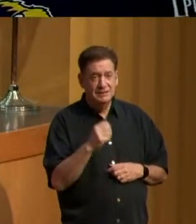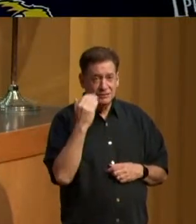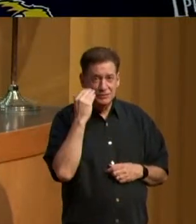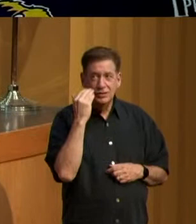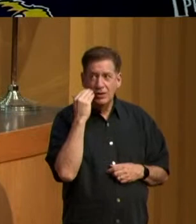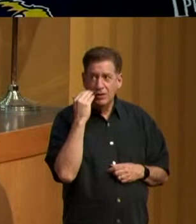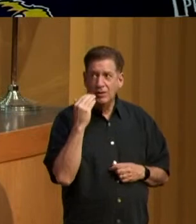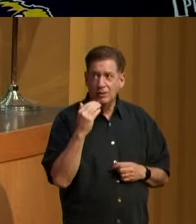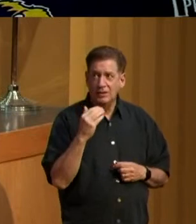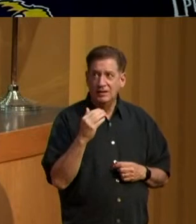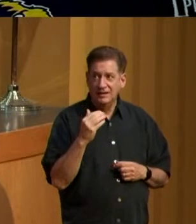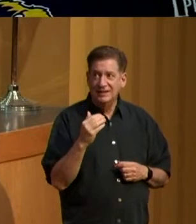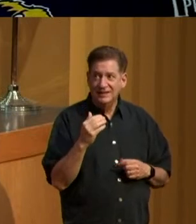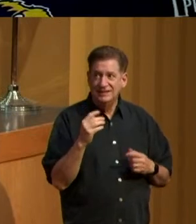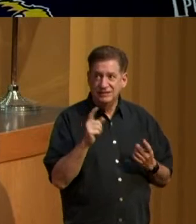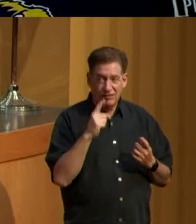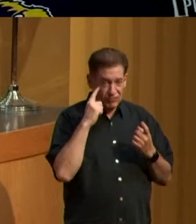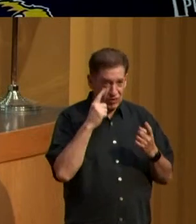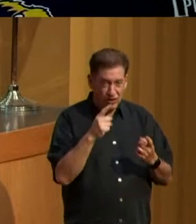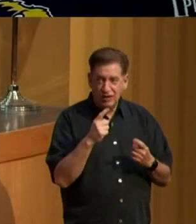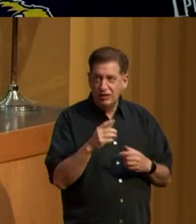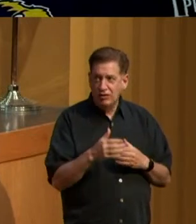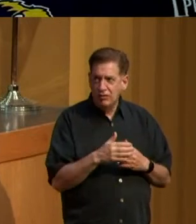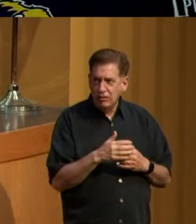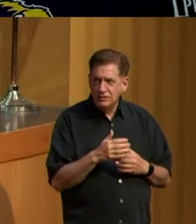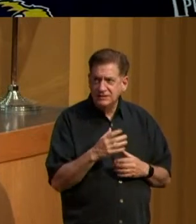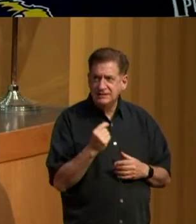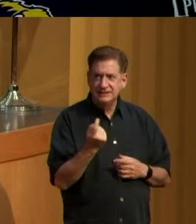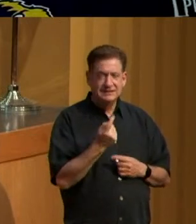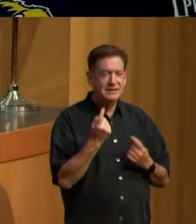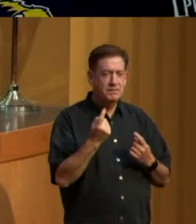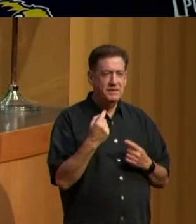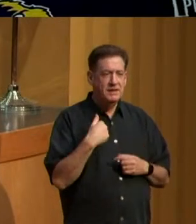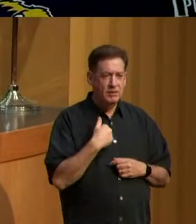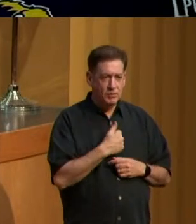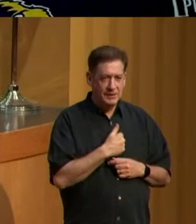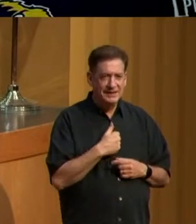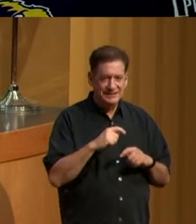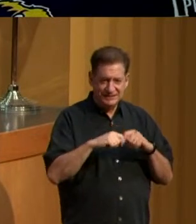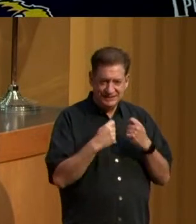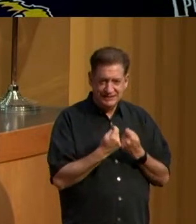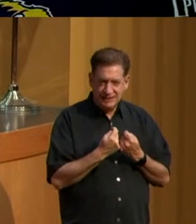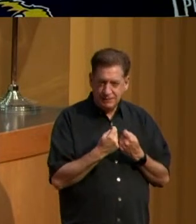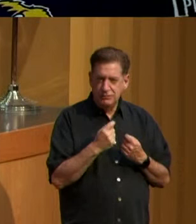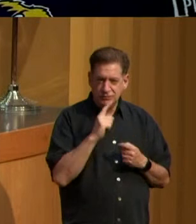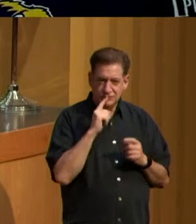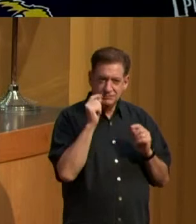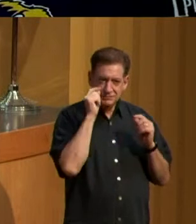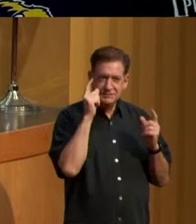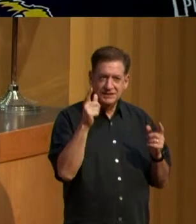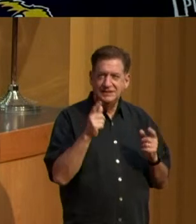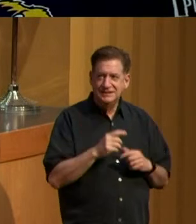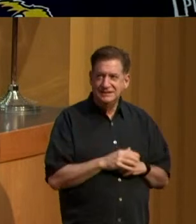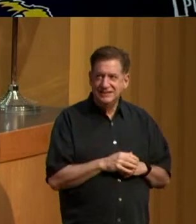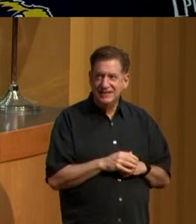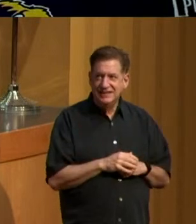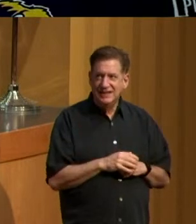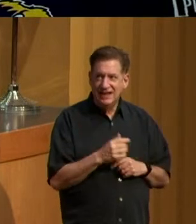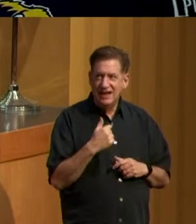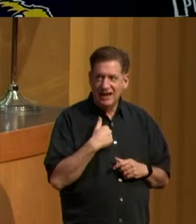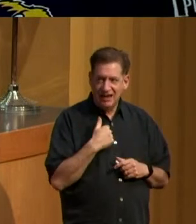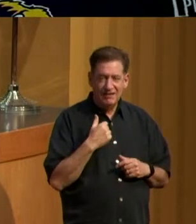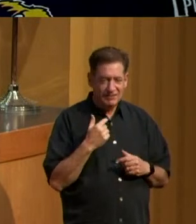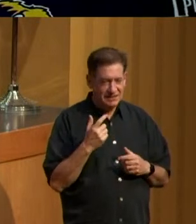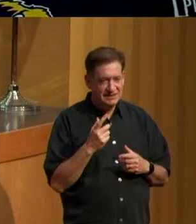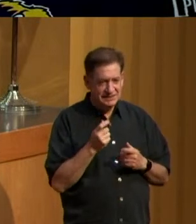it was option 4, as Coach says. It's something that you get teams out of surprise, and kind of how Z was